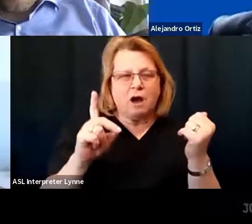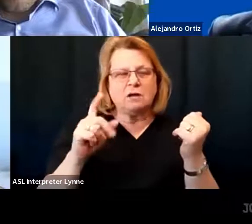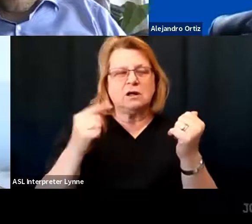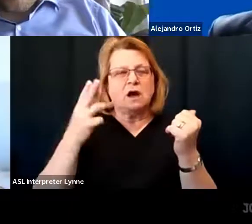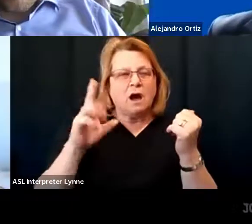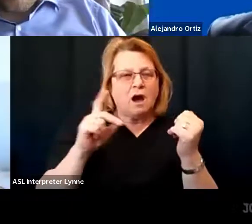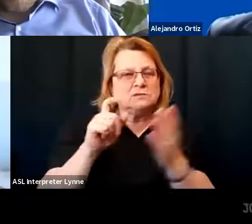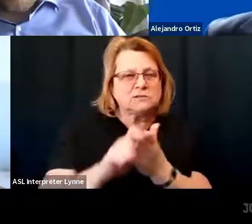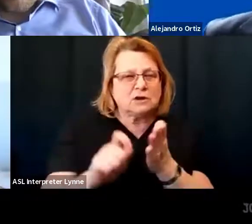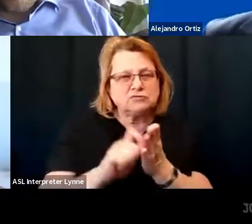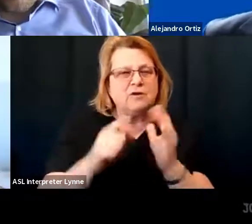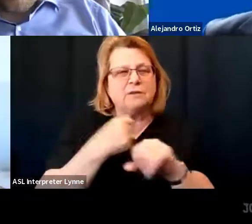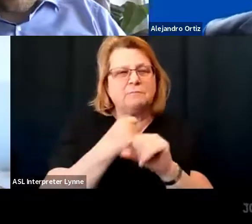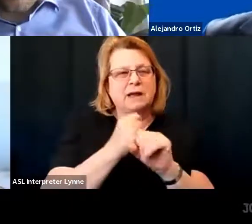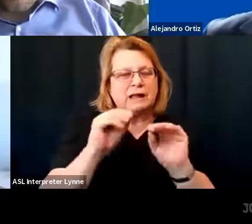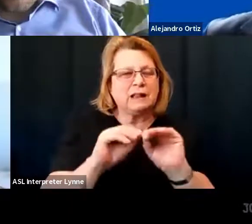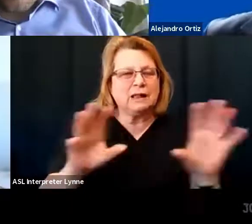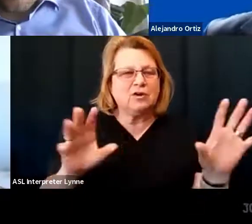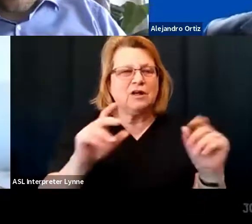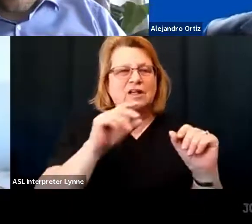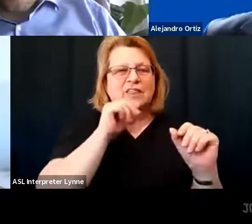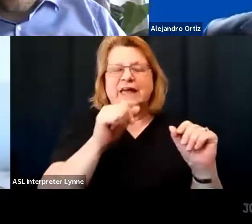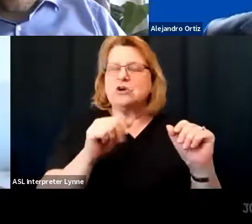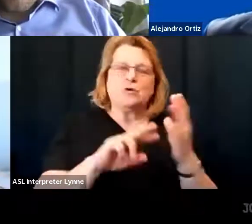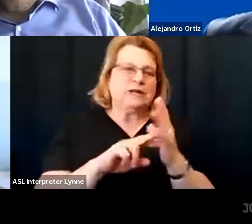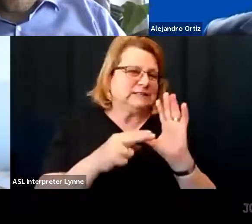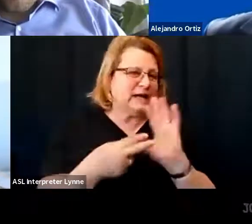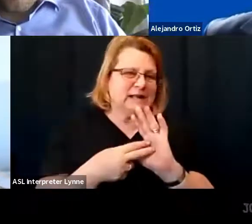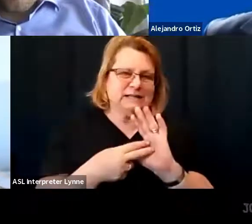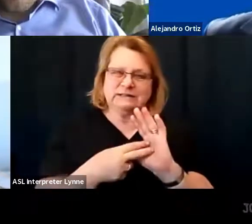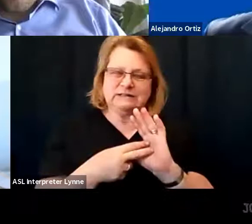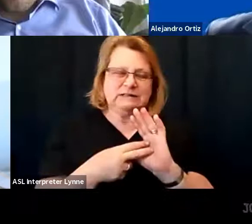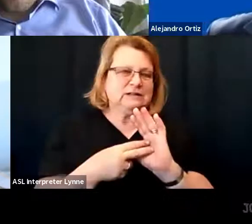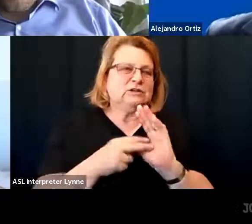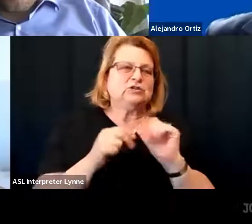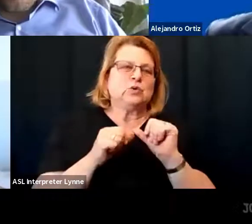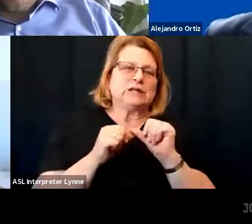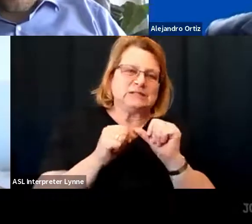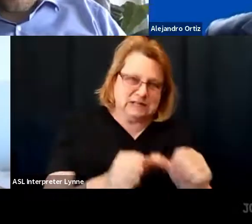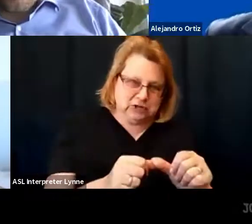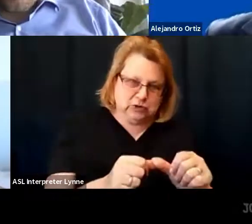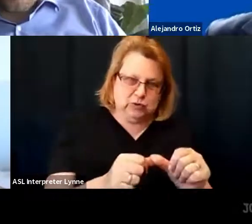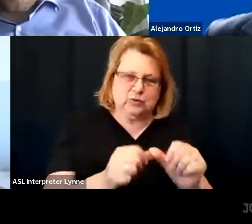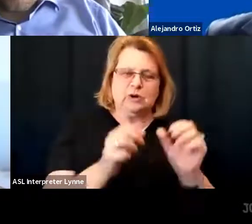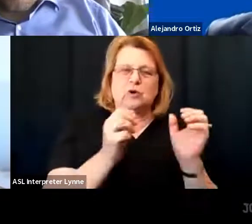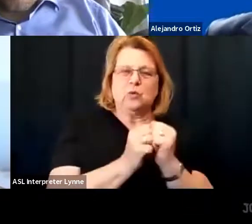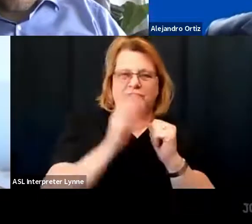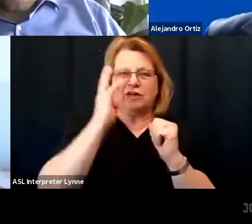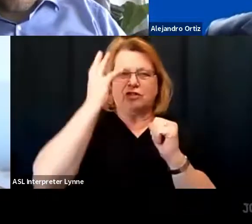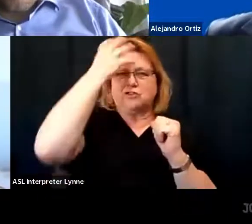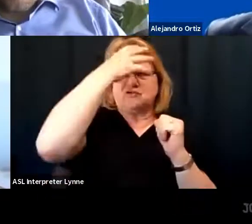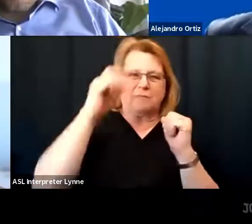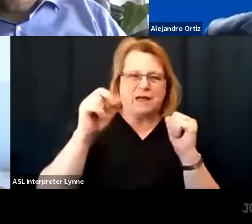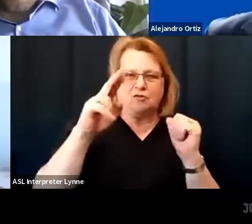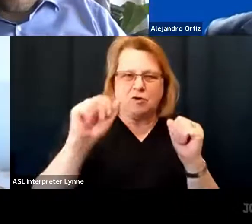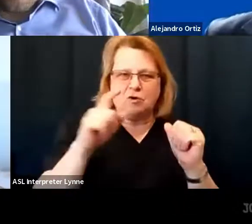clear this, you know, they don't intend to continue to advance the Trump era disparate impact rule.